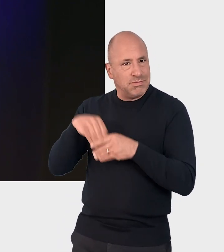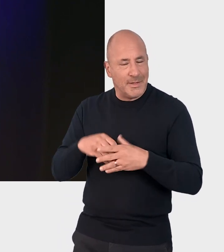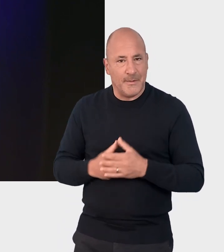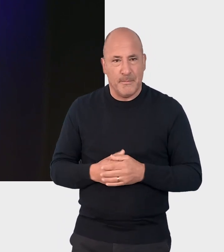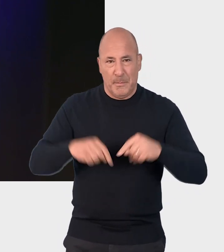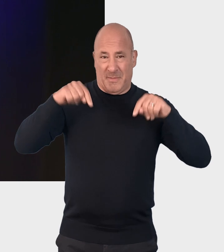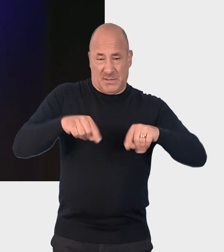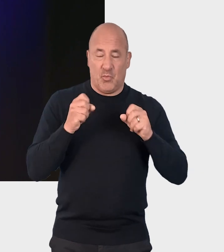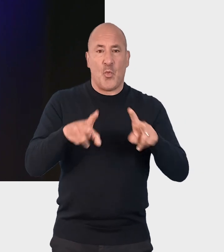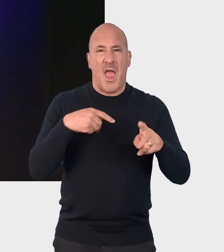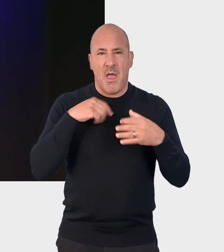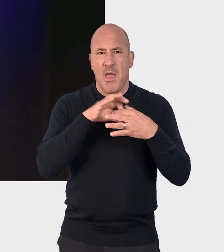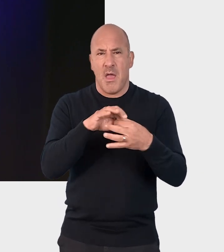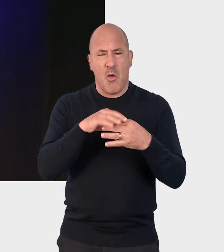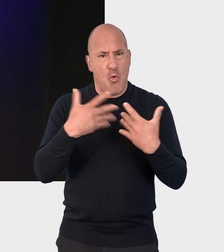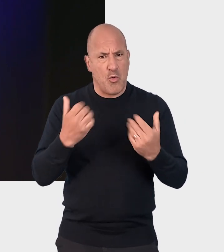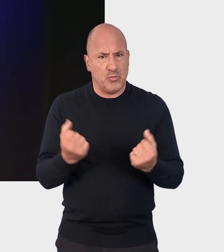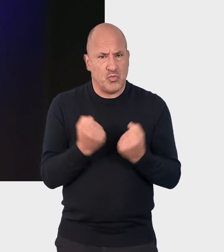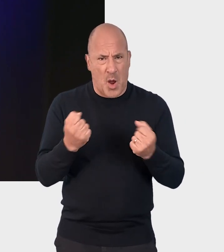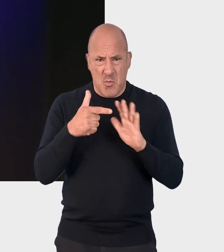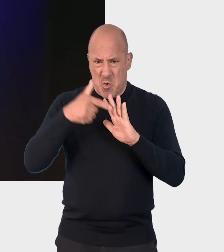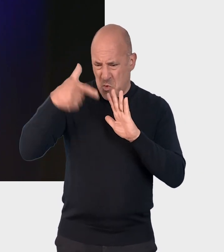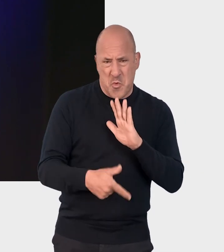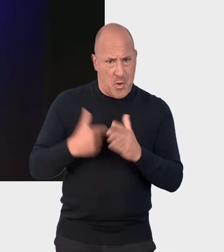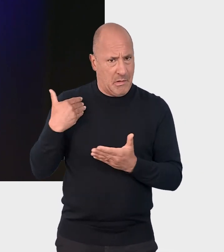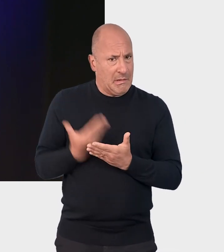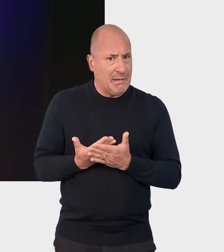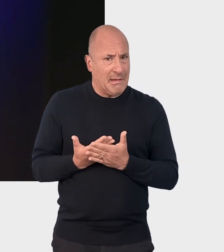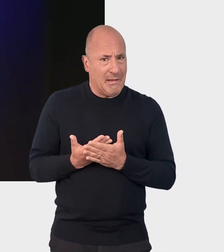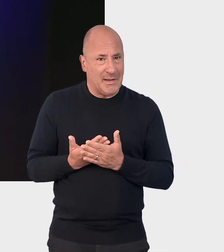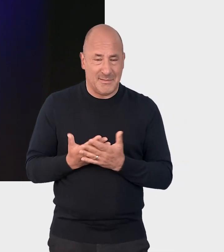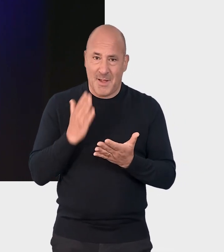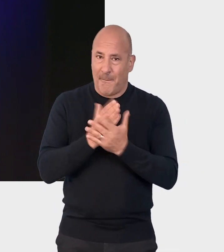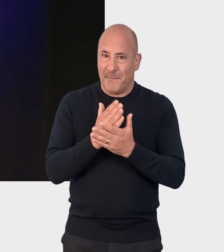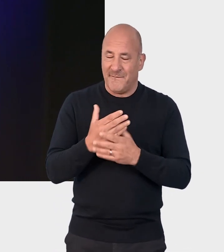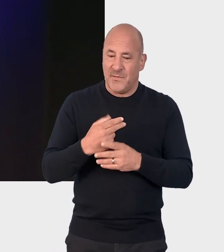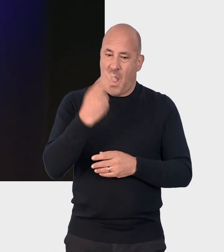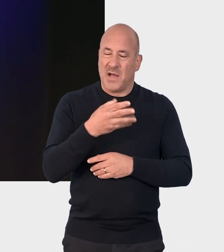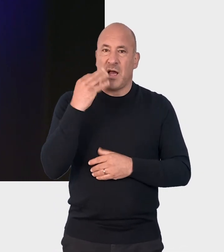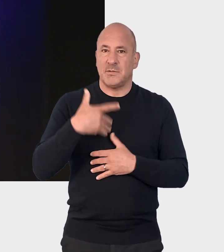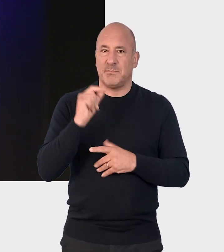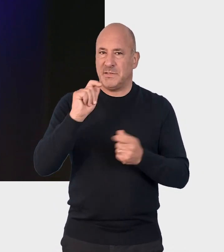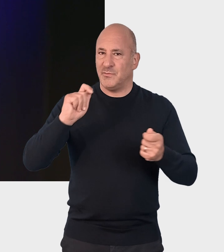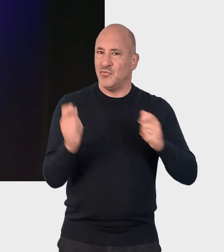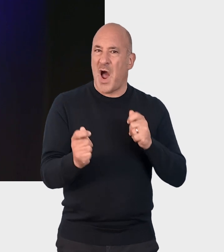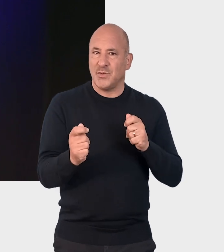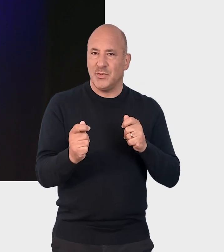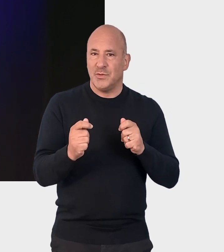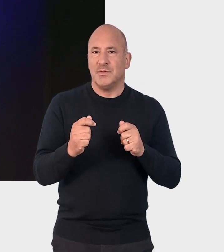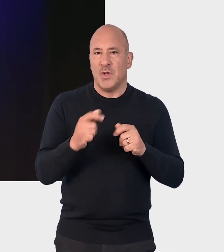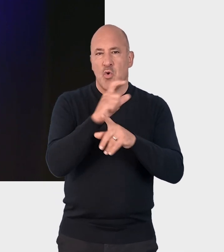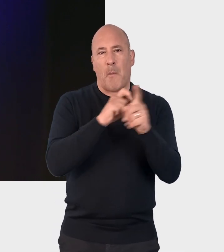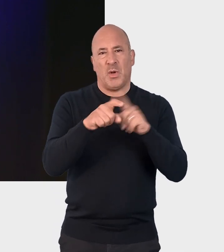are abundant. This way of working, which has strengthened and deepened over recent years, represents a step change for the